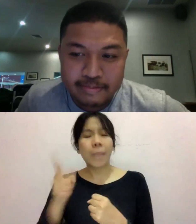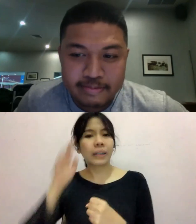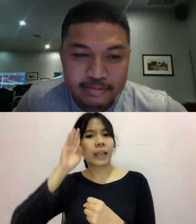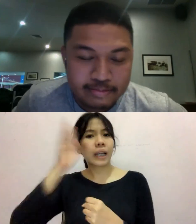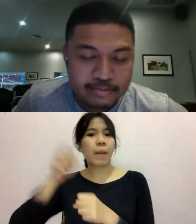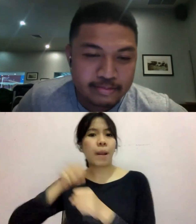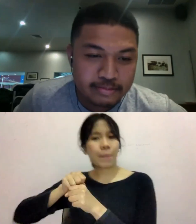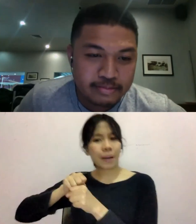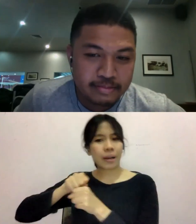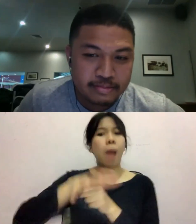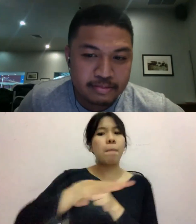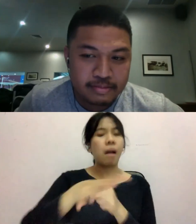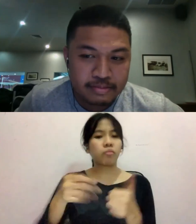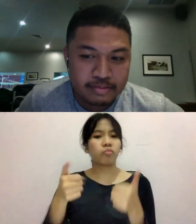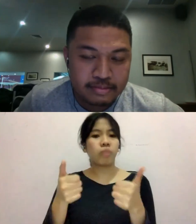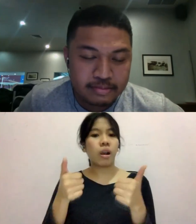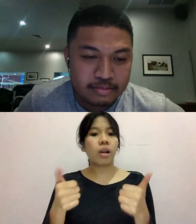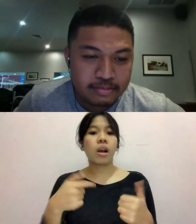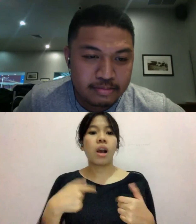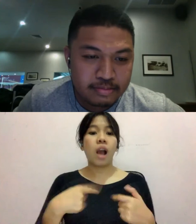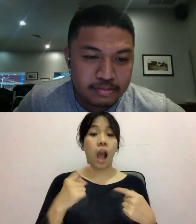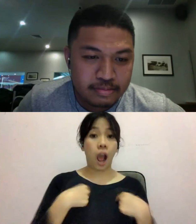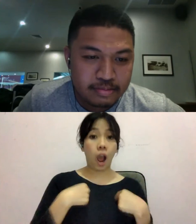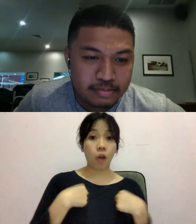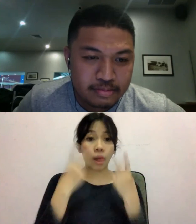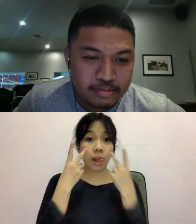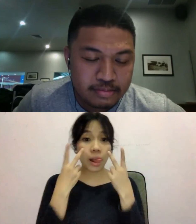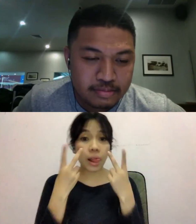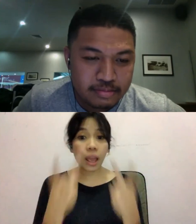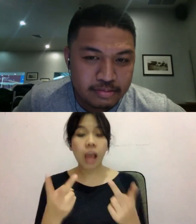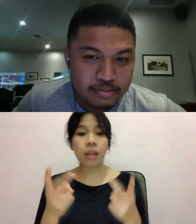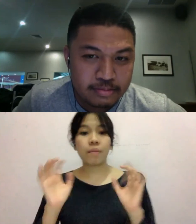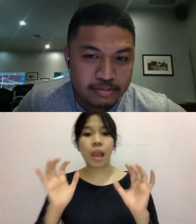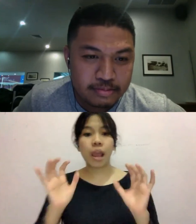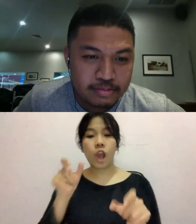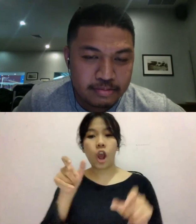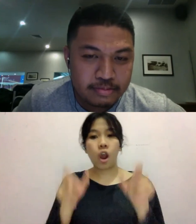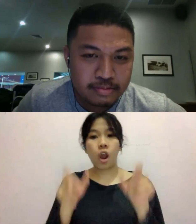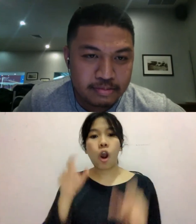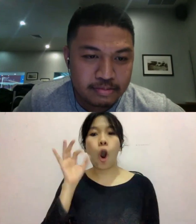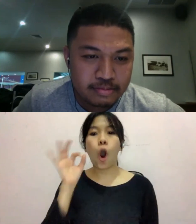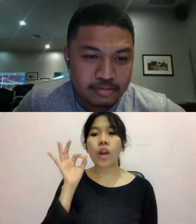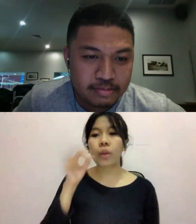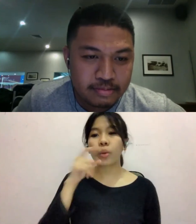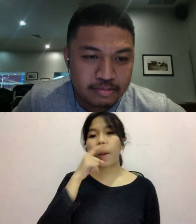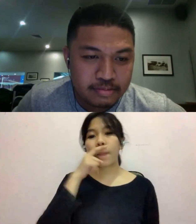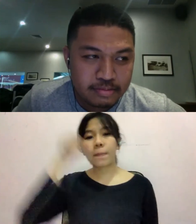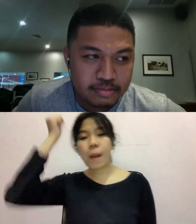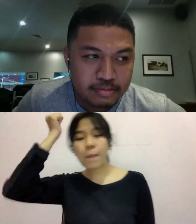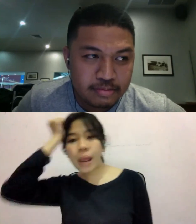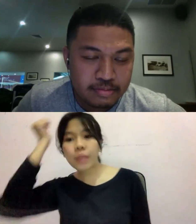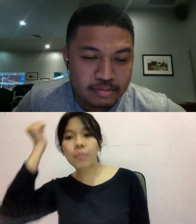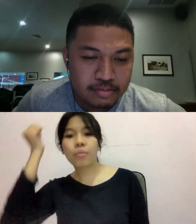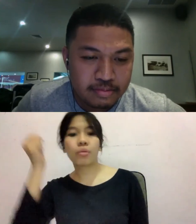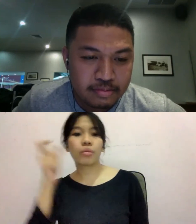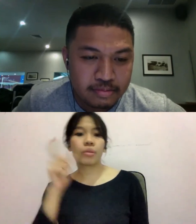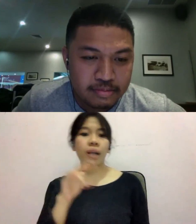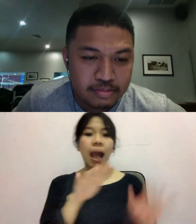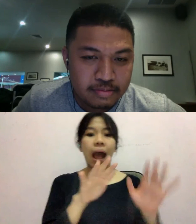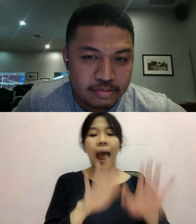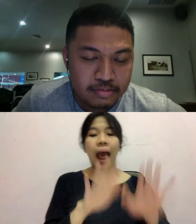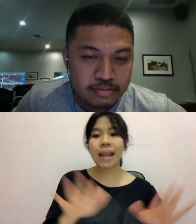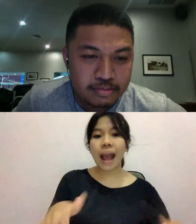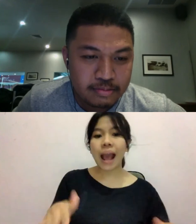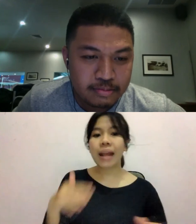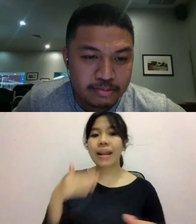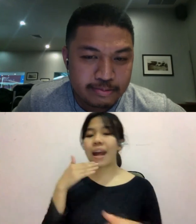well. Now I've seen parents brought up their children asking about their children who are transgender. So